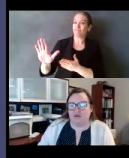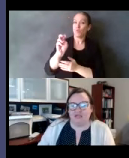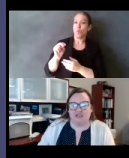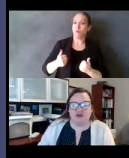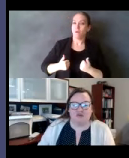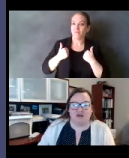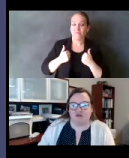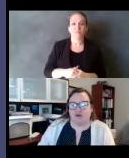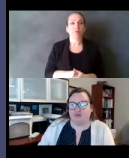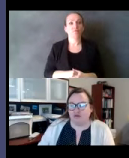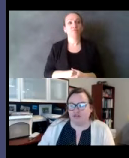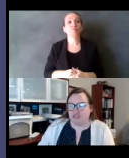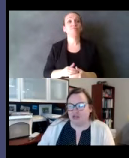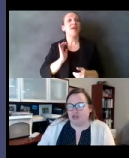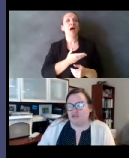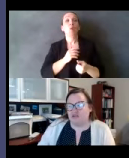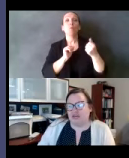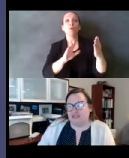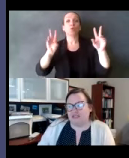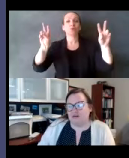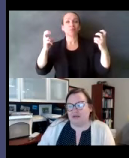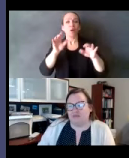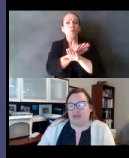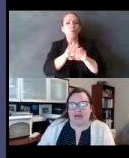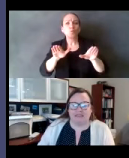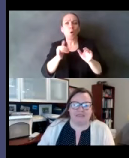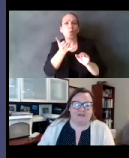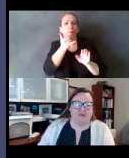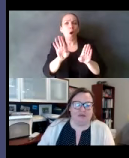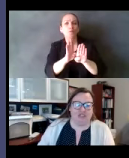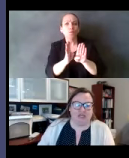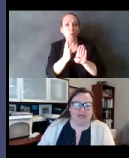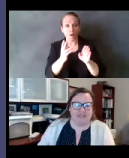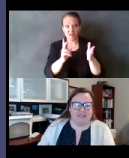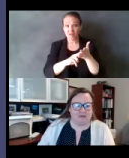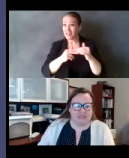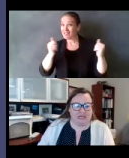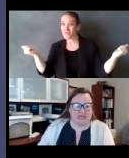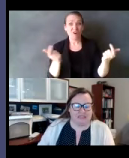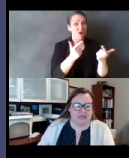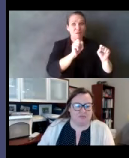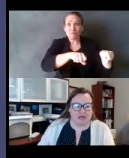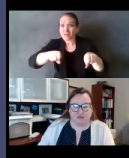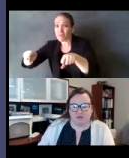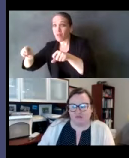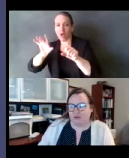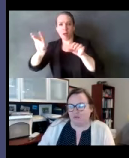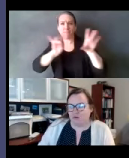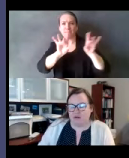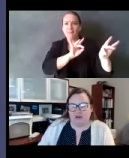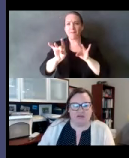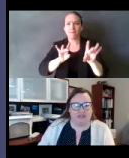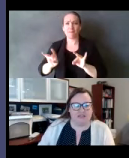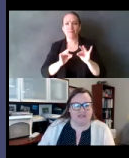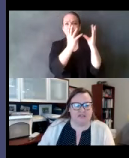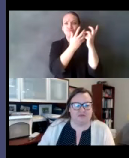We utilize a no wrong door approach. So the idea is that we can make access to information as seamless and easy as possible for people.